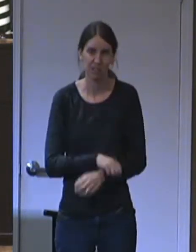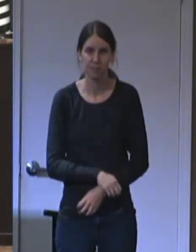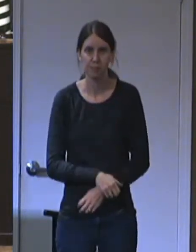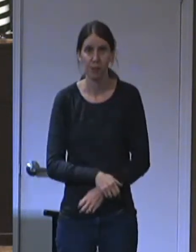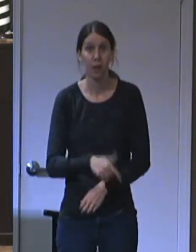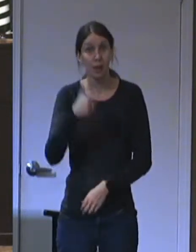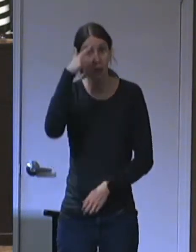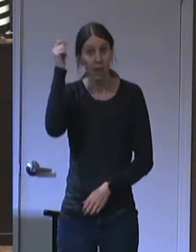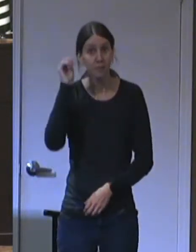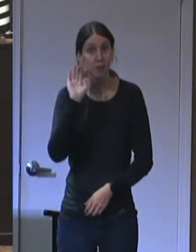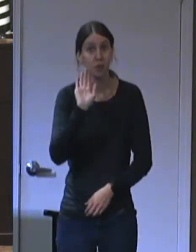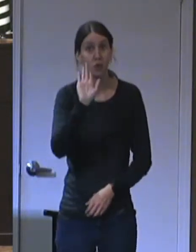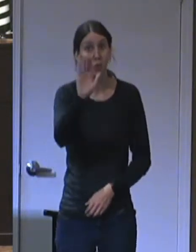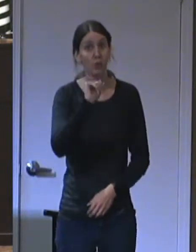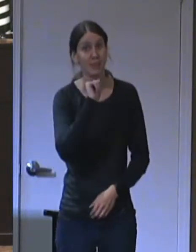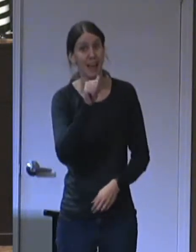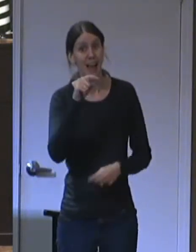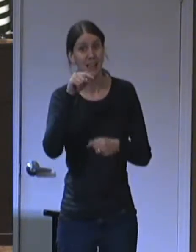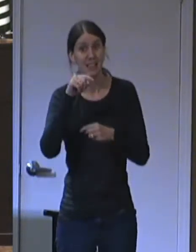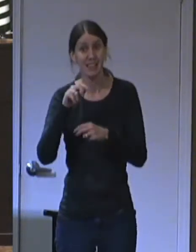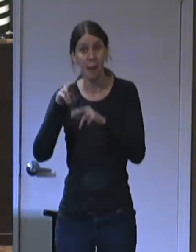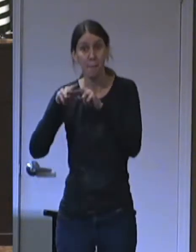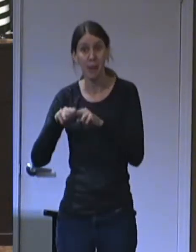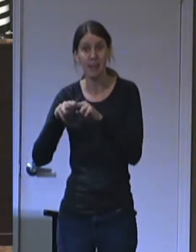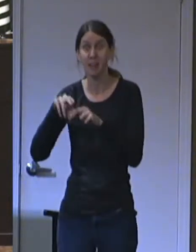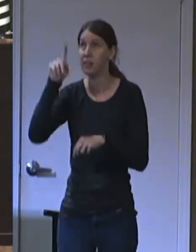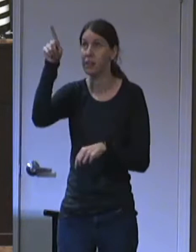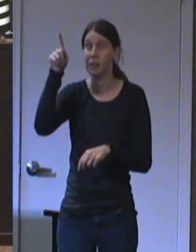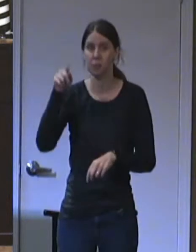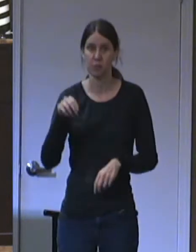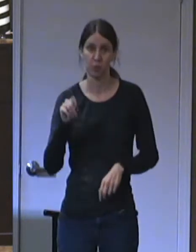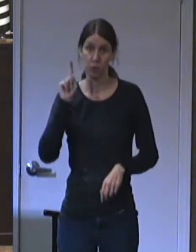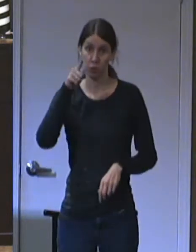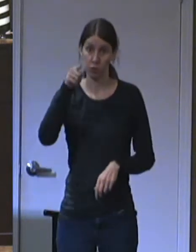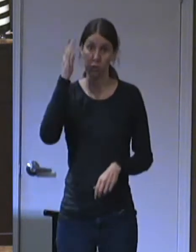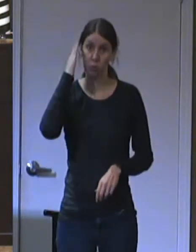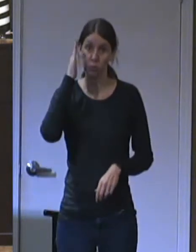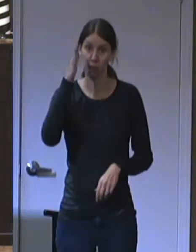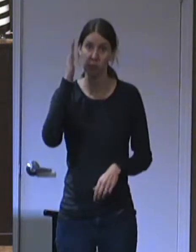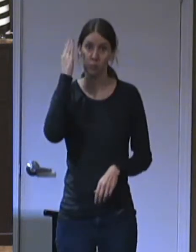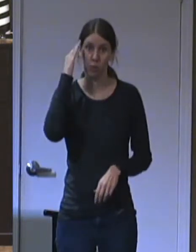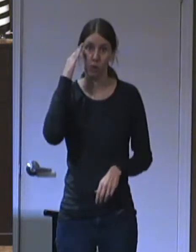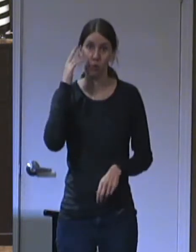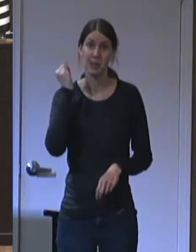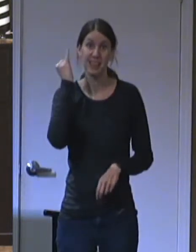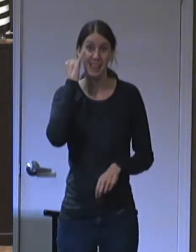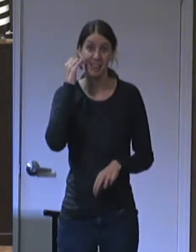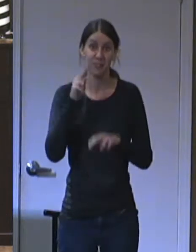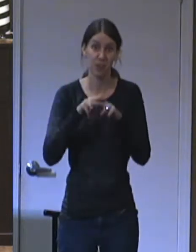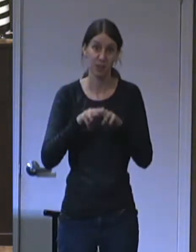That's because you're not rooted in Him, or you'd know the love of Christ in your life.